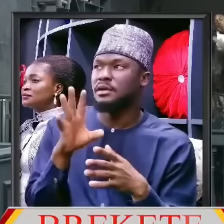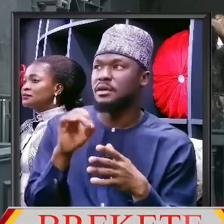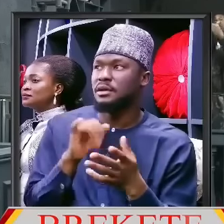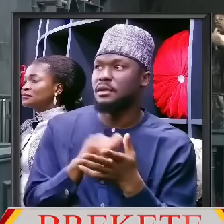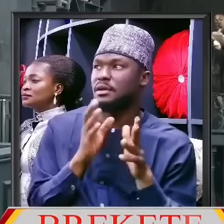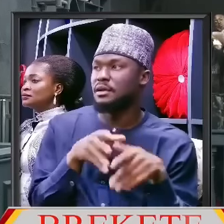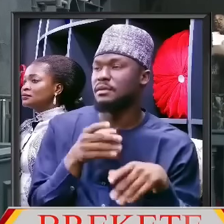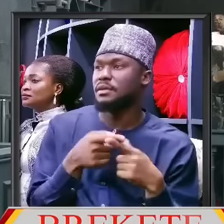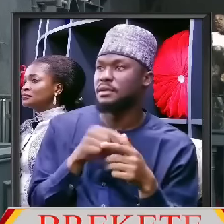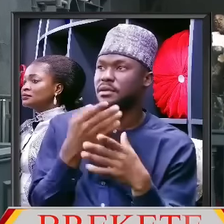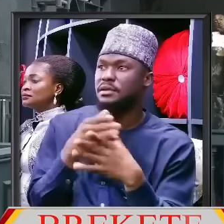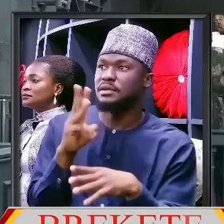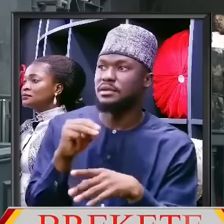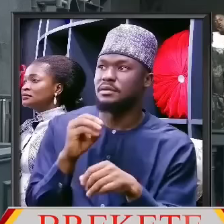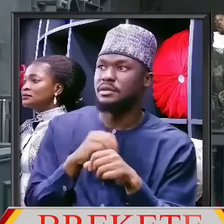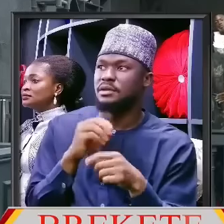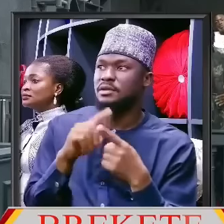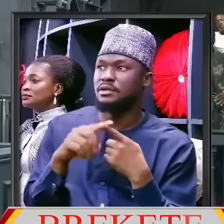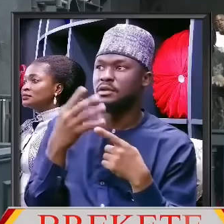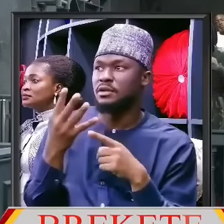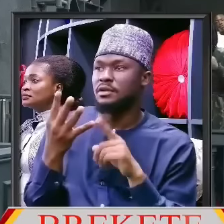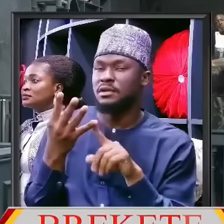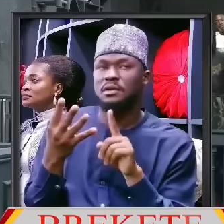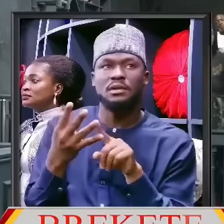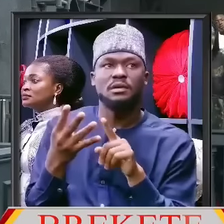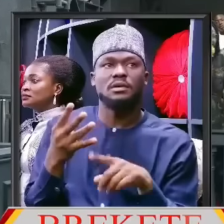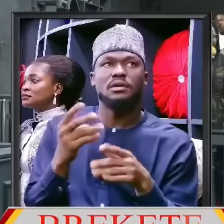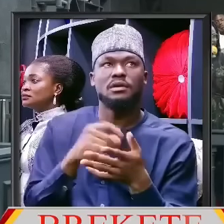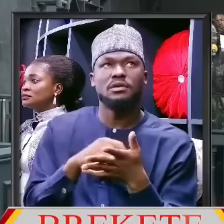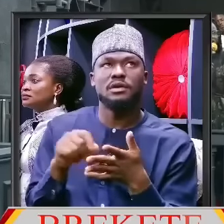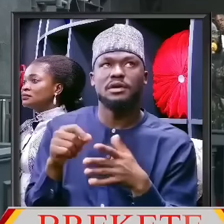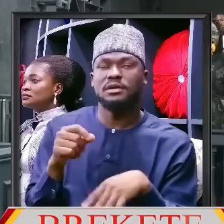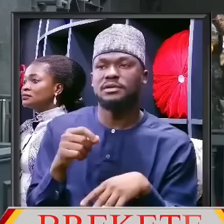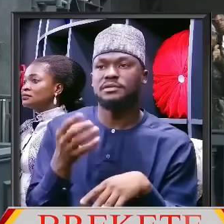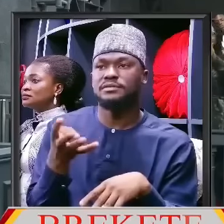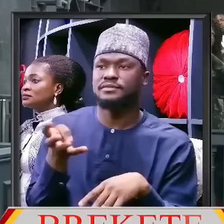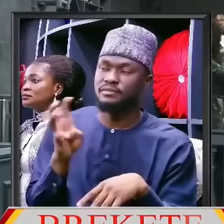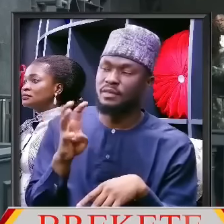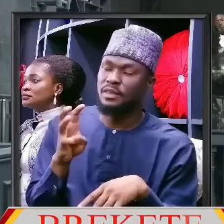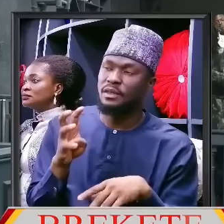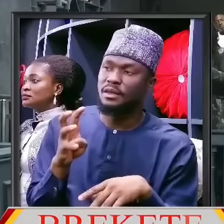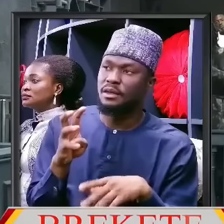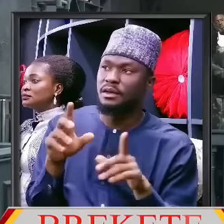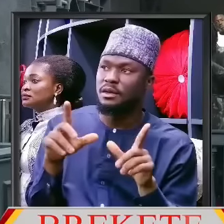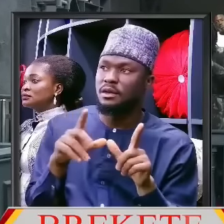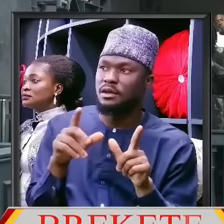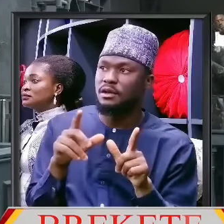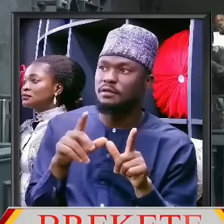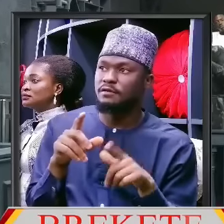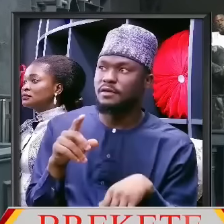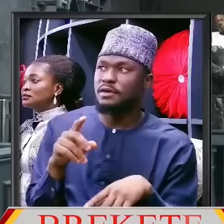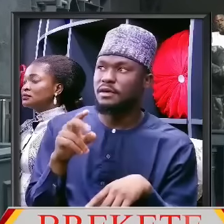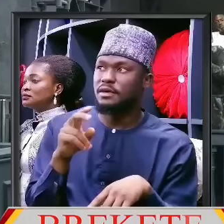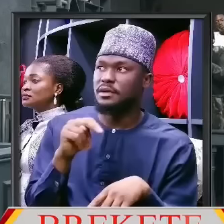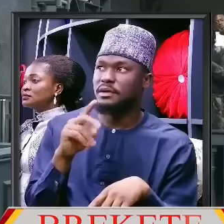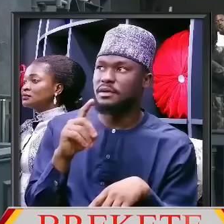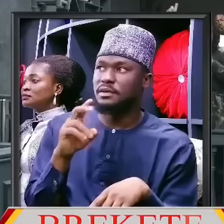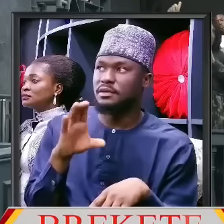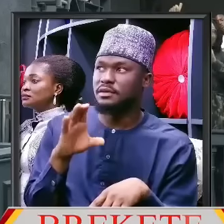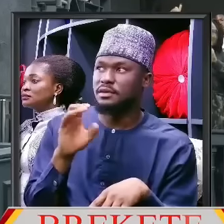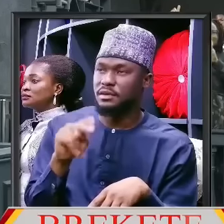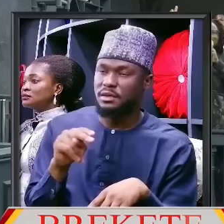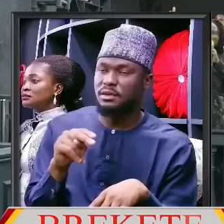remain. Can't share them into four batches. Can't write the right 400 level MDCN